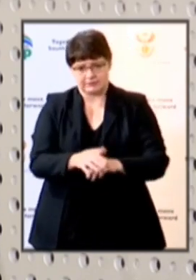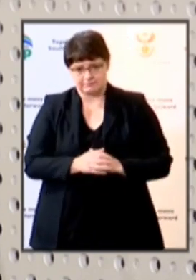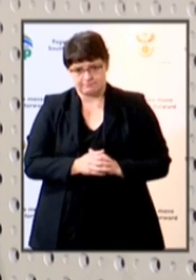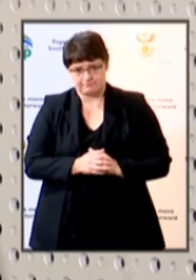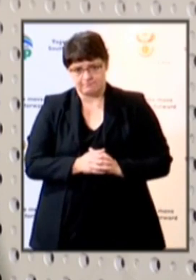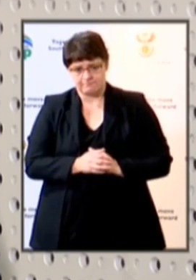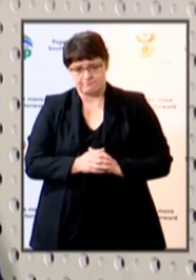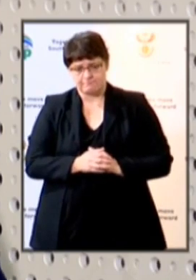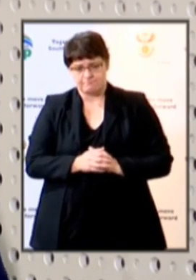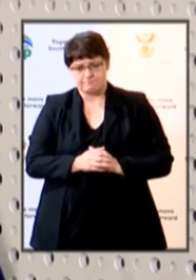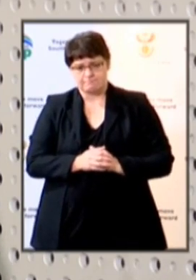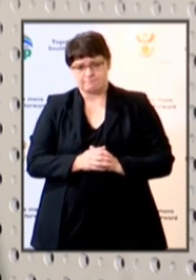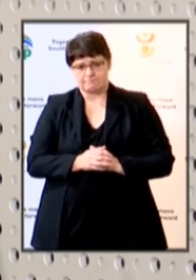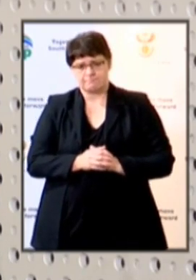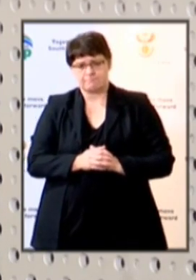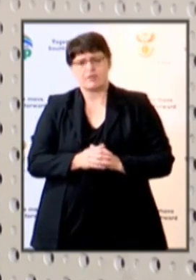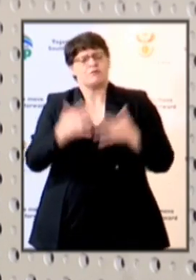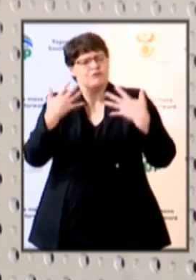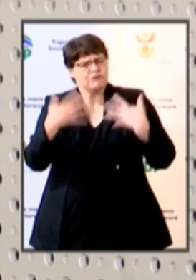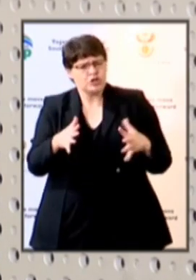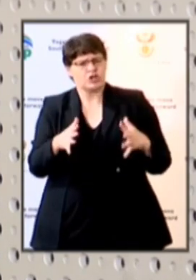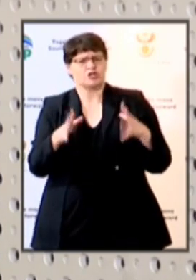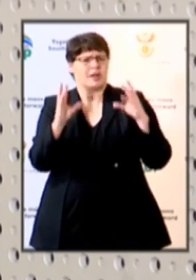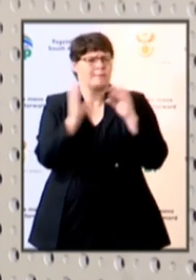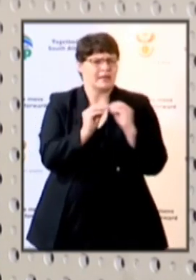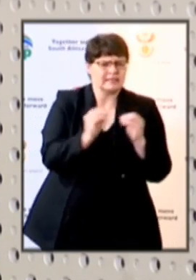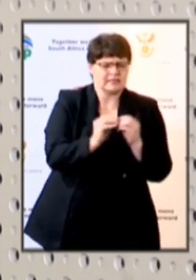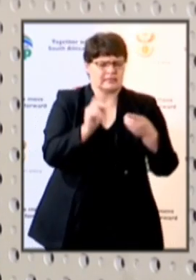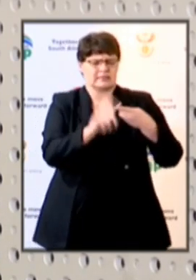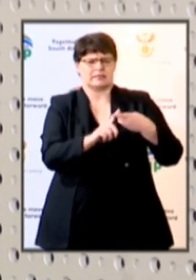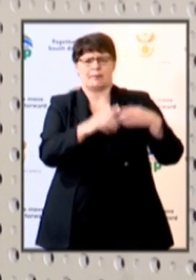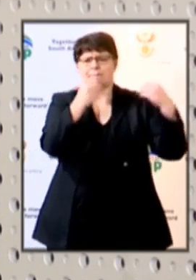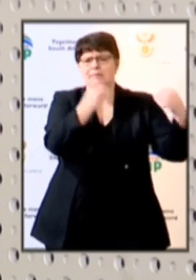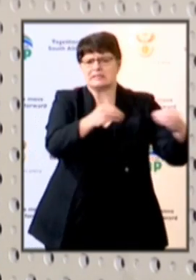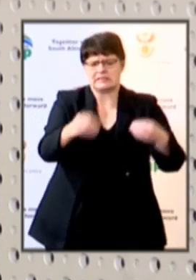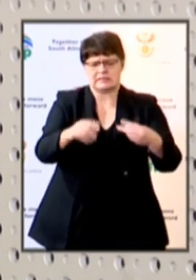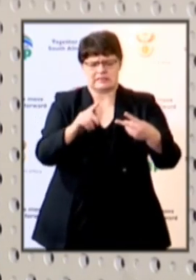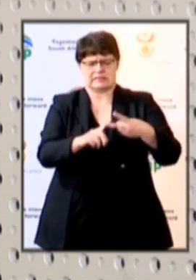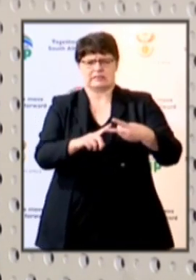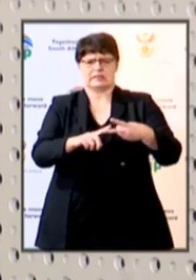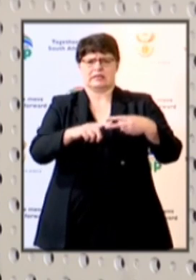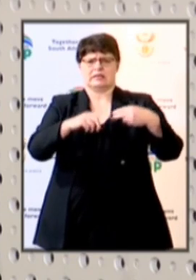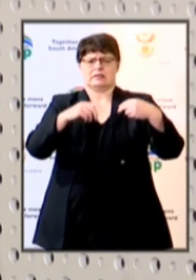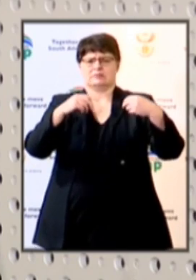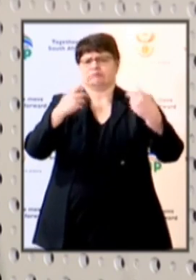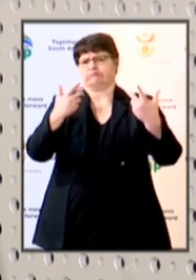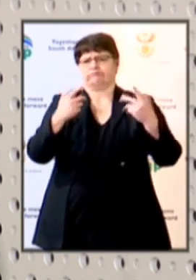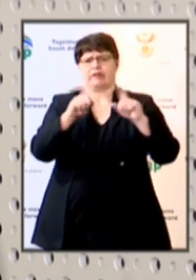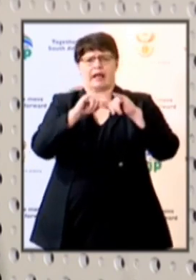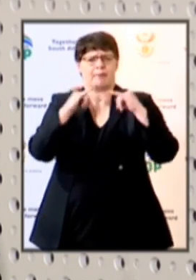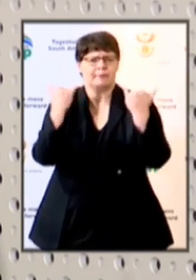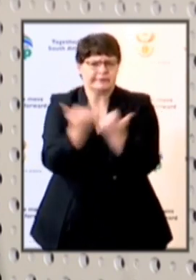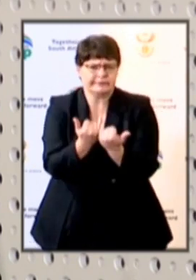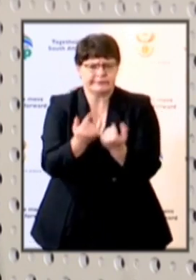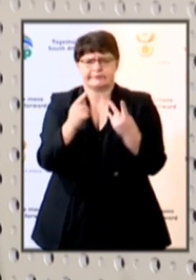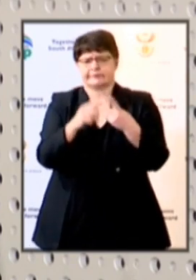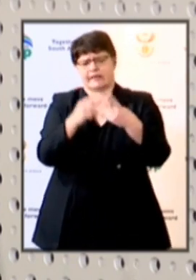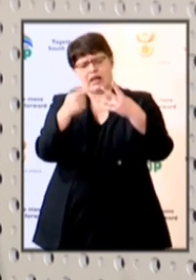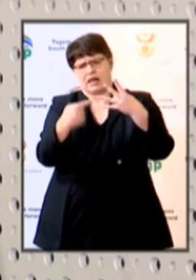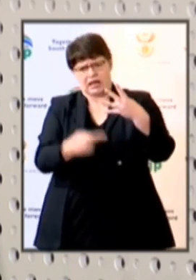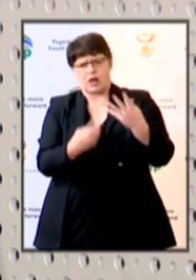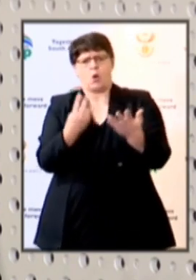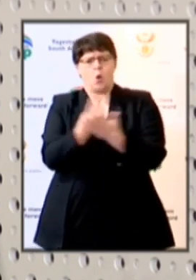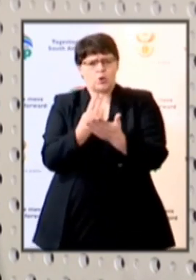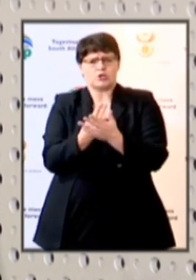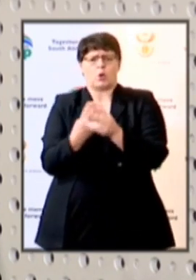we had with businesses, with firms, with organizations of individual firms, but also with the